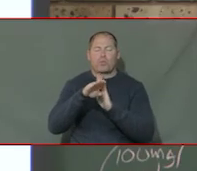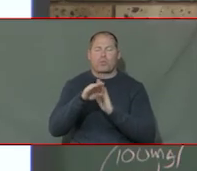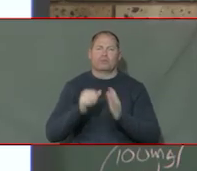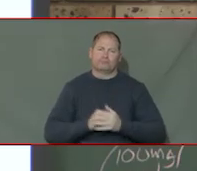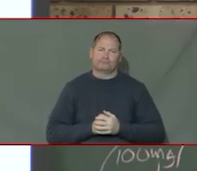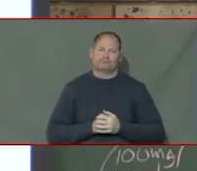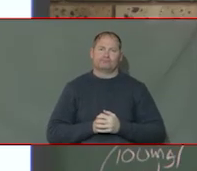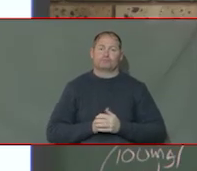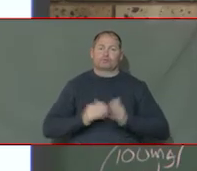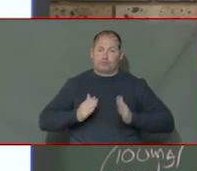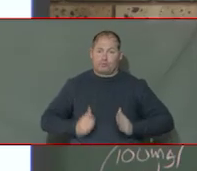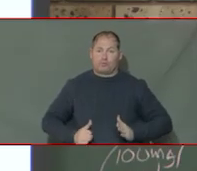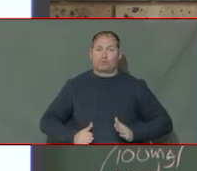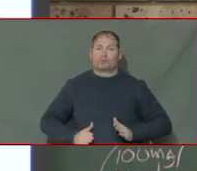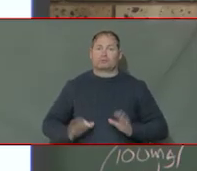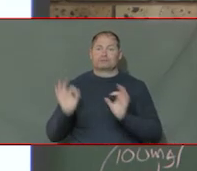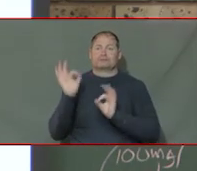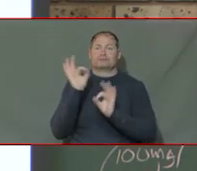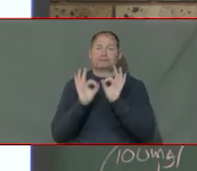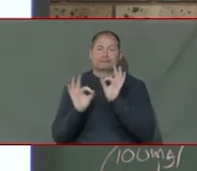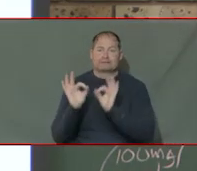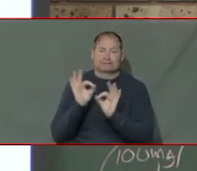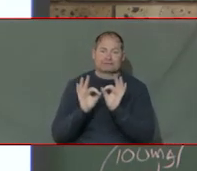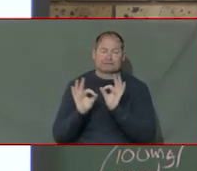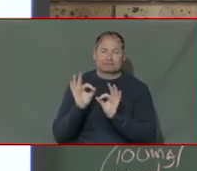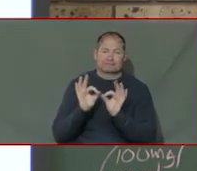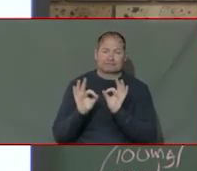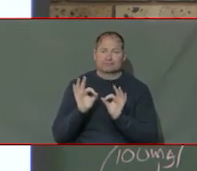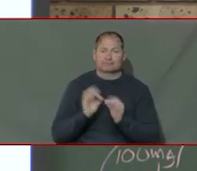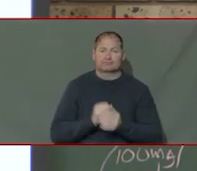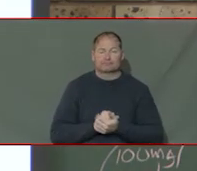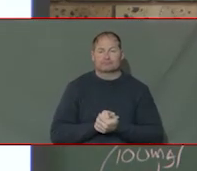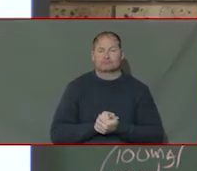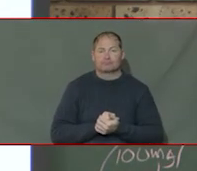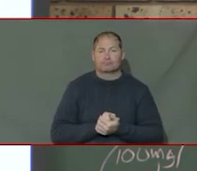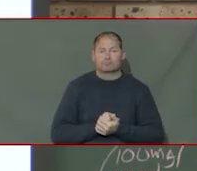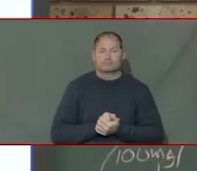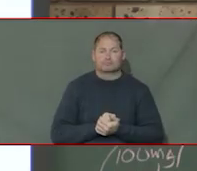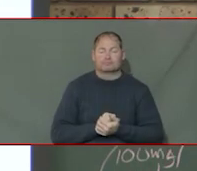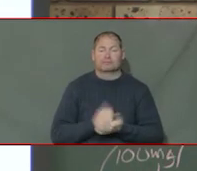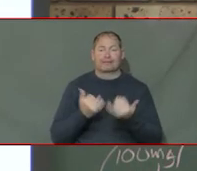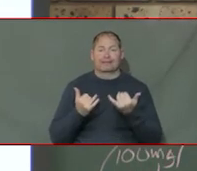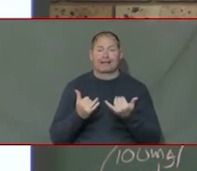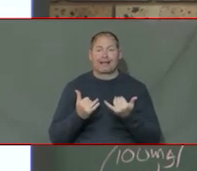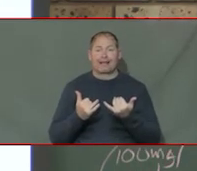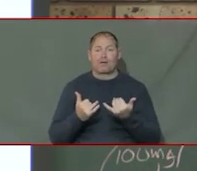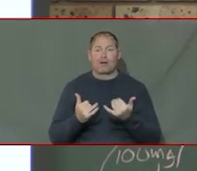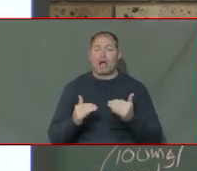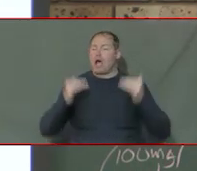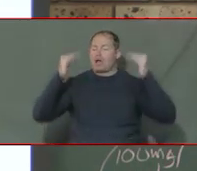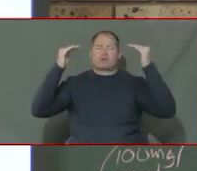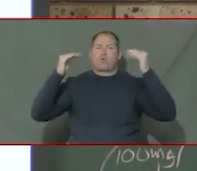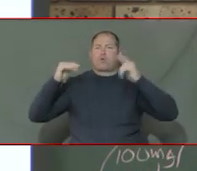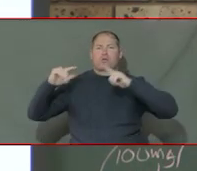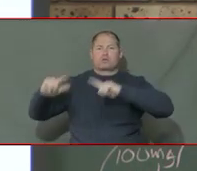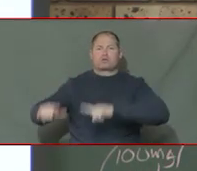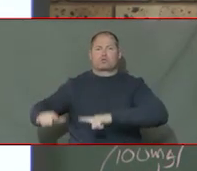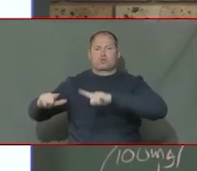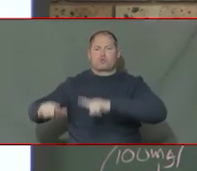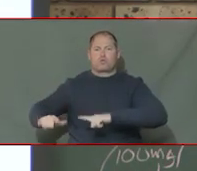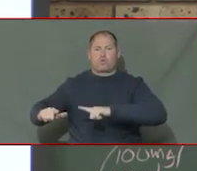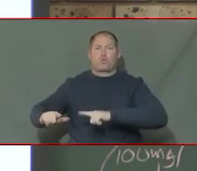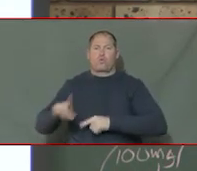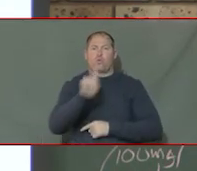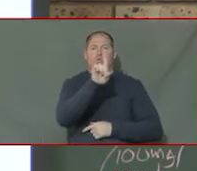Remember, in the blood, you have a situation now that's not too high, it's the opposite now. It's too low. Instead of 100, it's